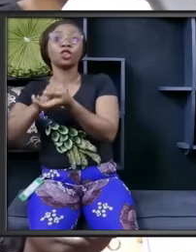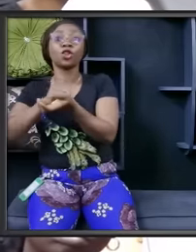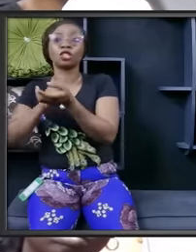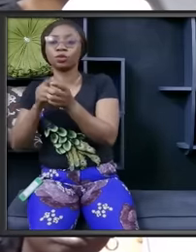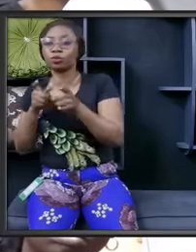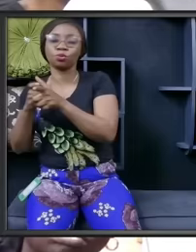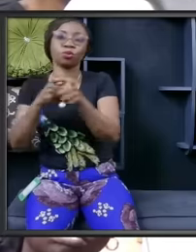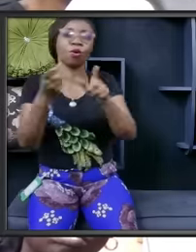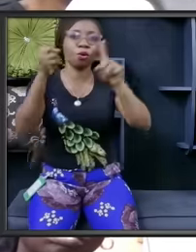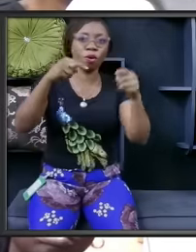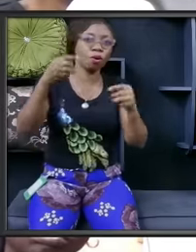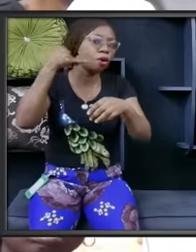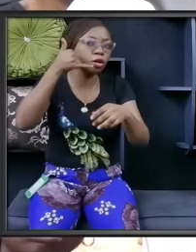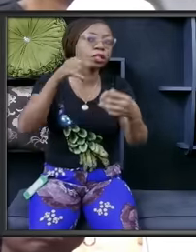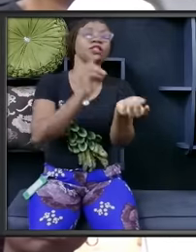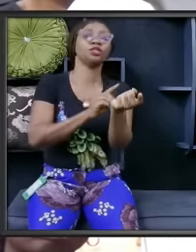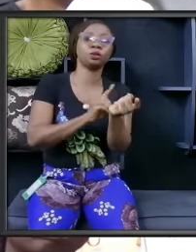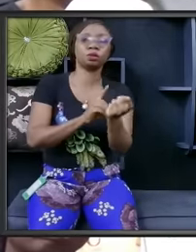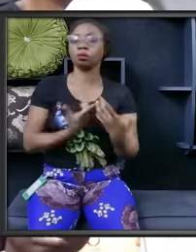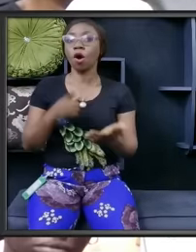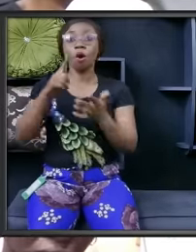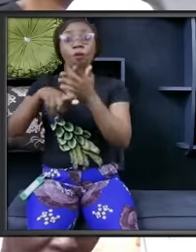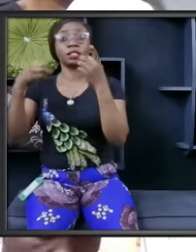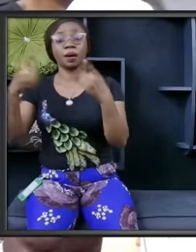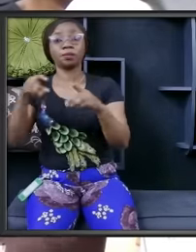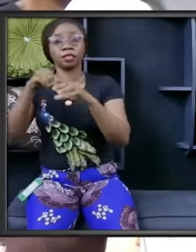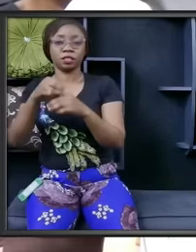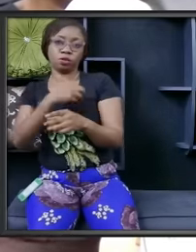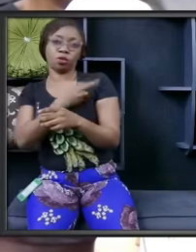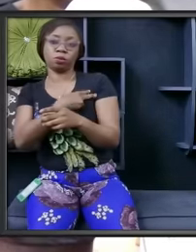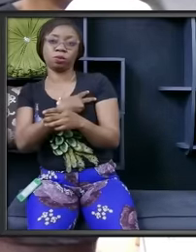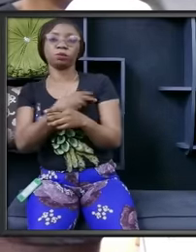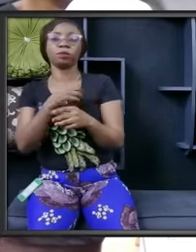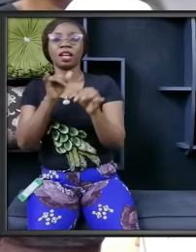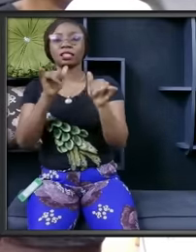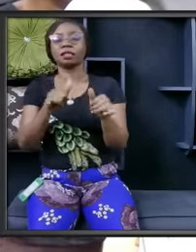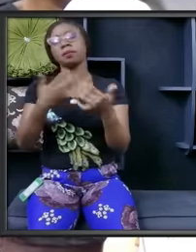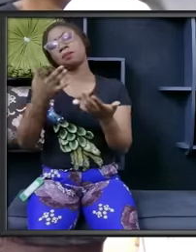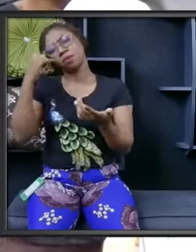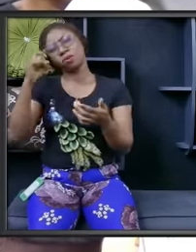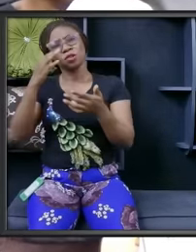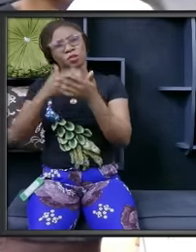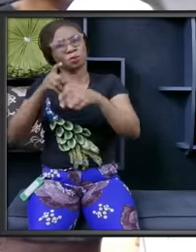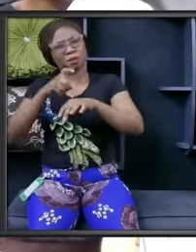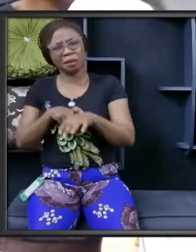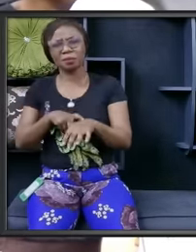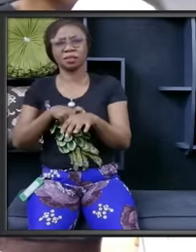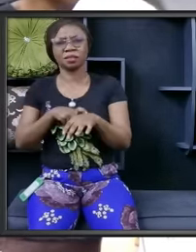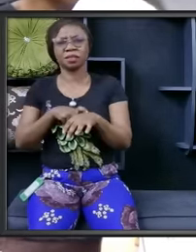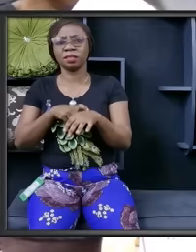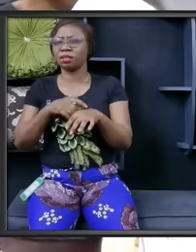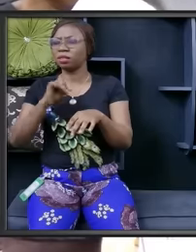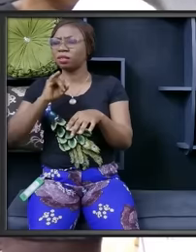What happened for the hospital? As he entered. Just, I don't know what thing they happen. Because I tell you, say sometimes you no go beat say you